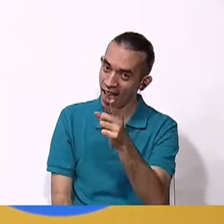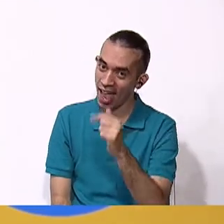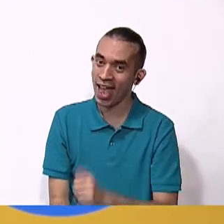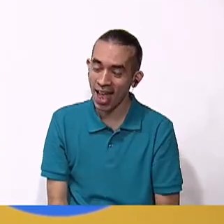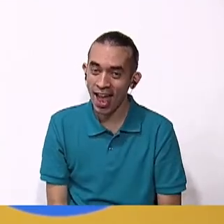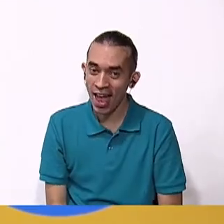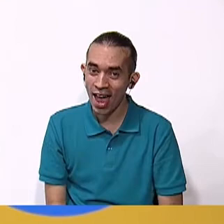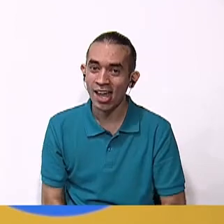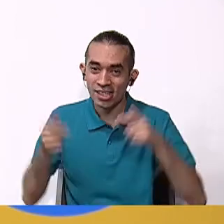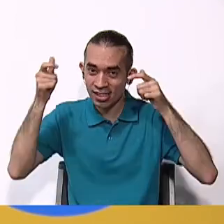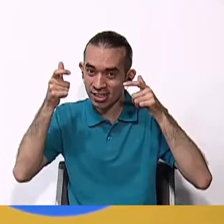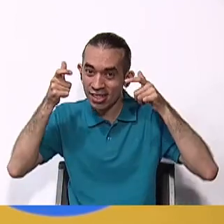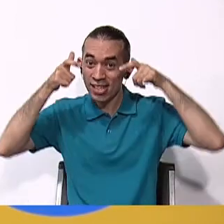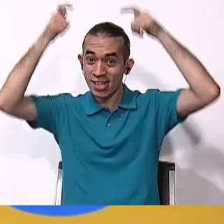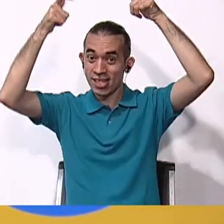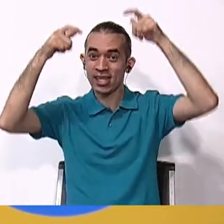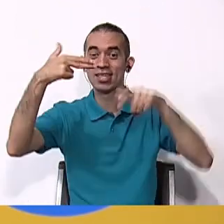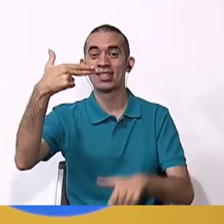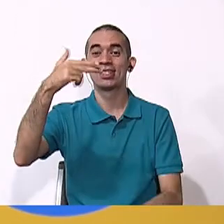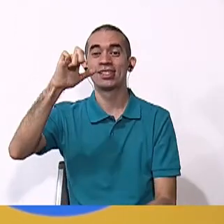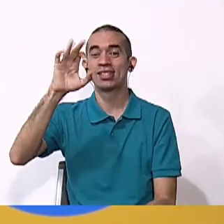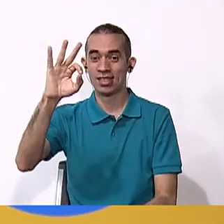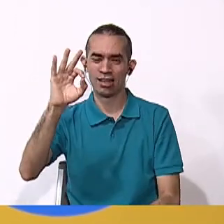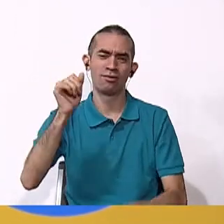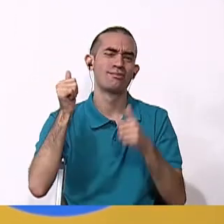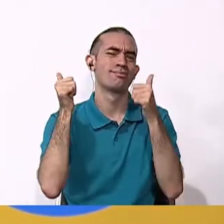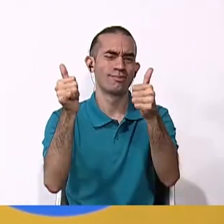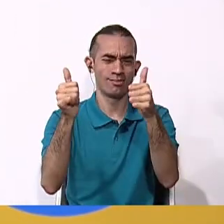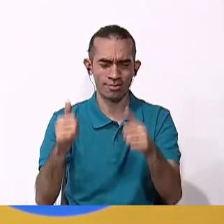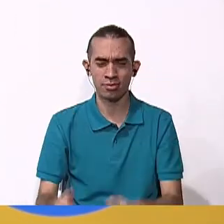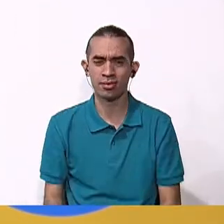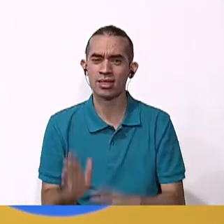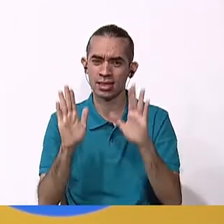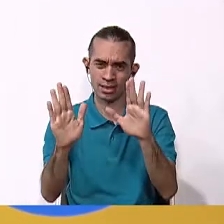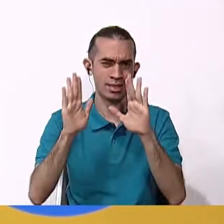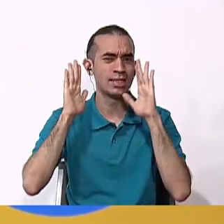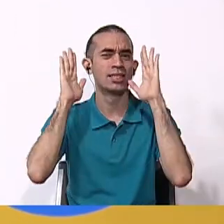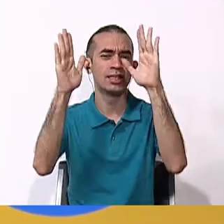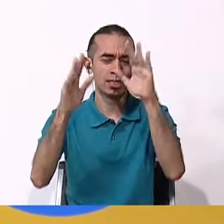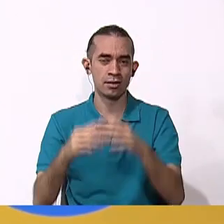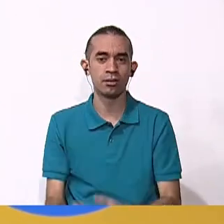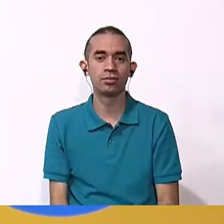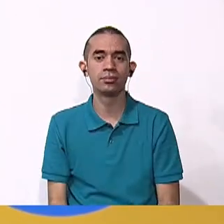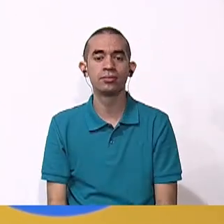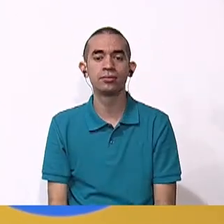the chef. Very good. Excellent.